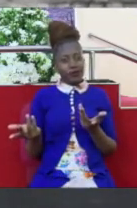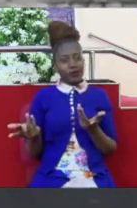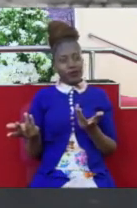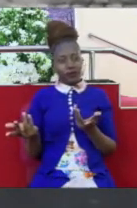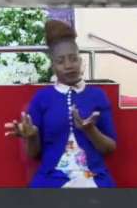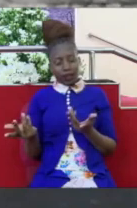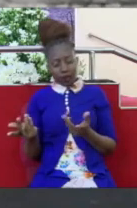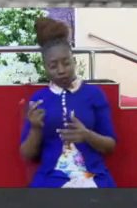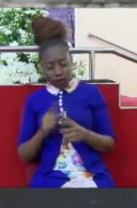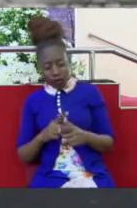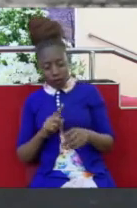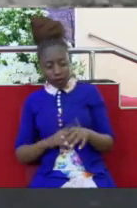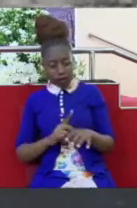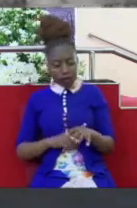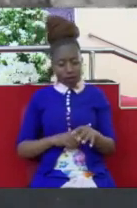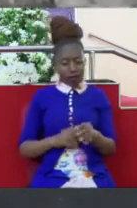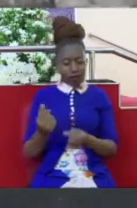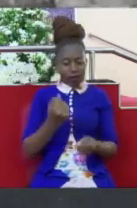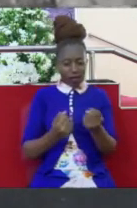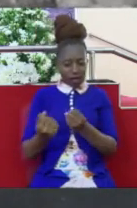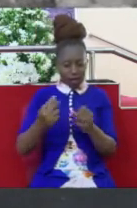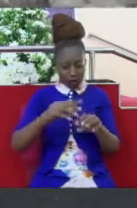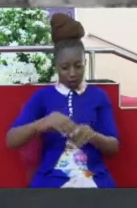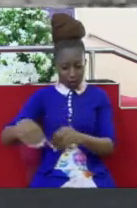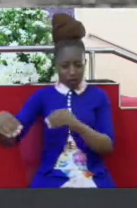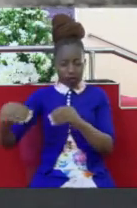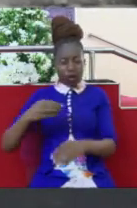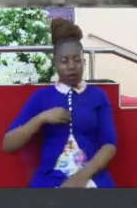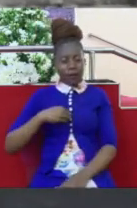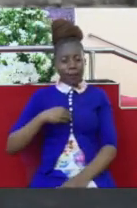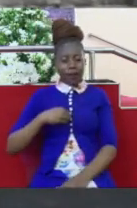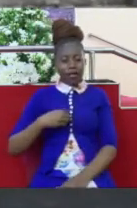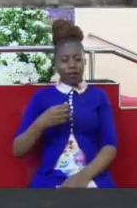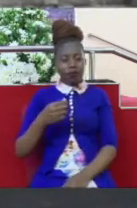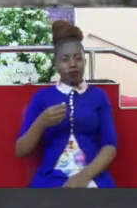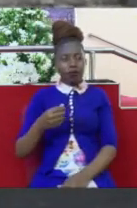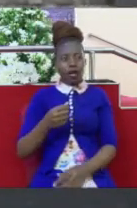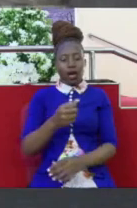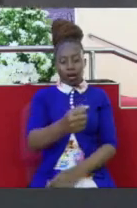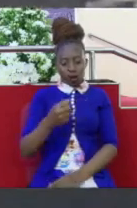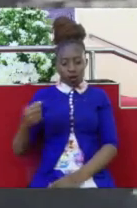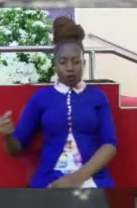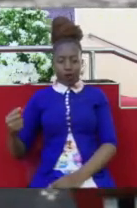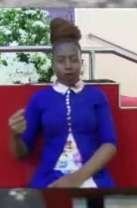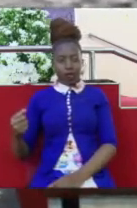kiendelea kusonga, I opened the door. Nikafungua mlango. And forced him to stop. Na nikamlazimisha akasimame. Got out. Nikatoka